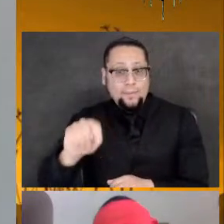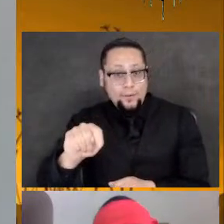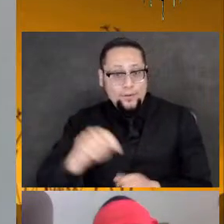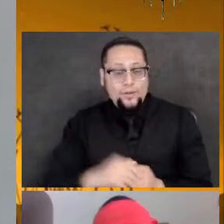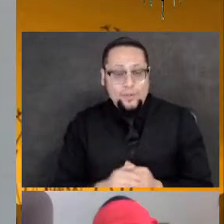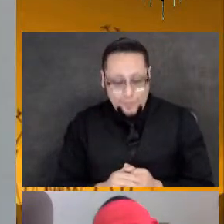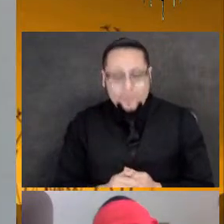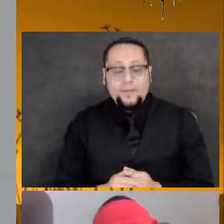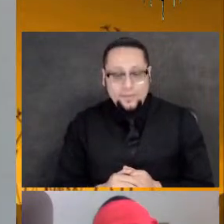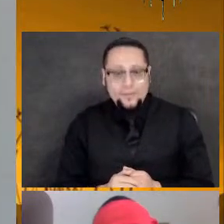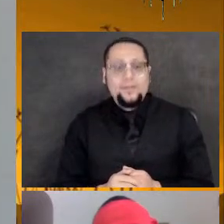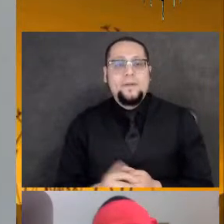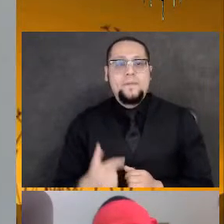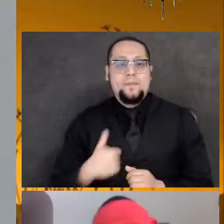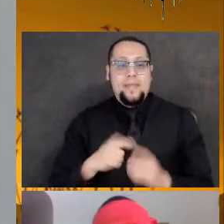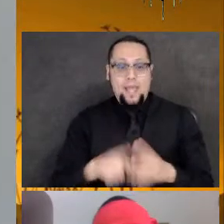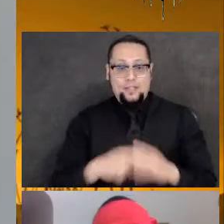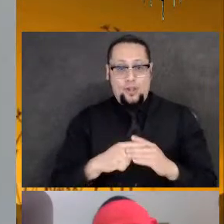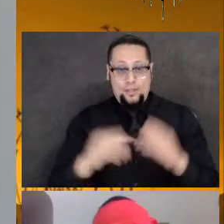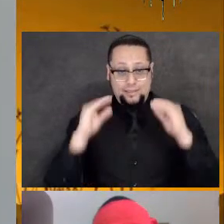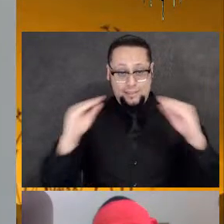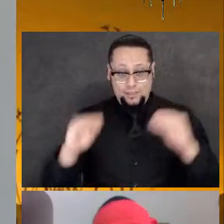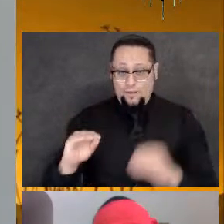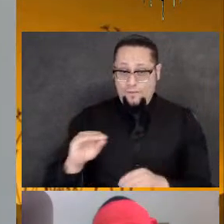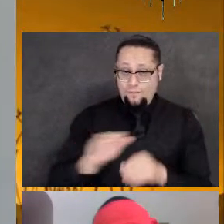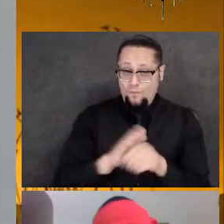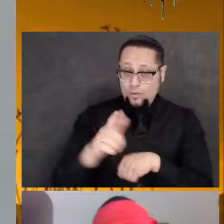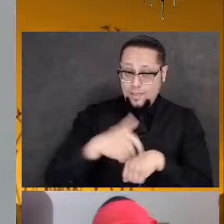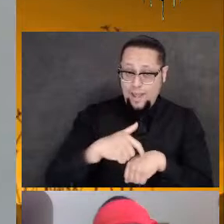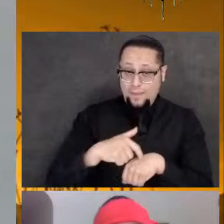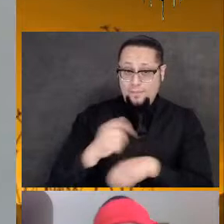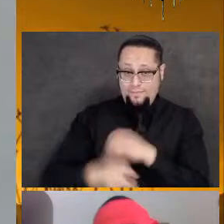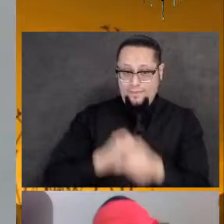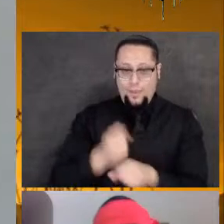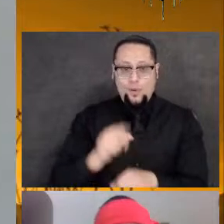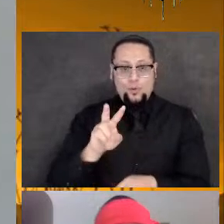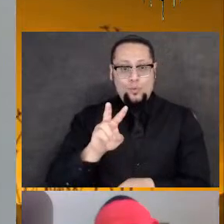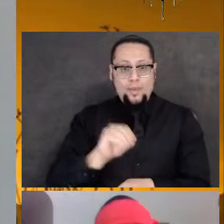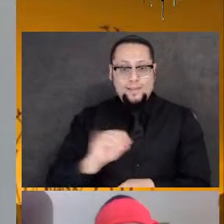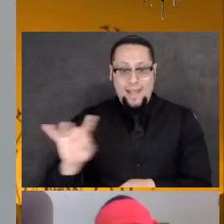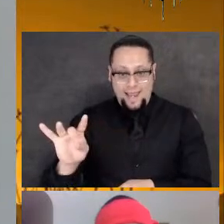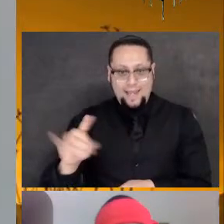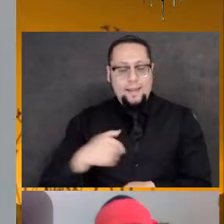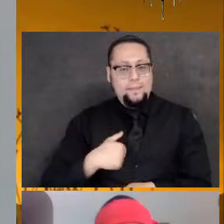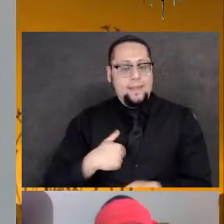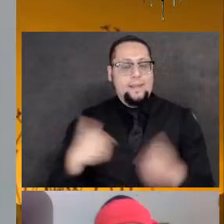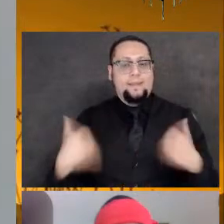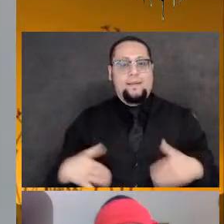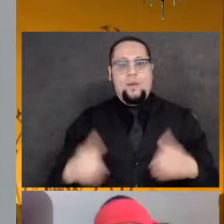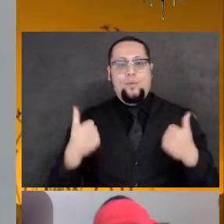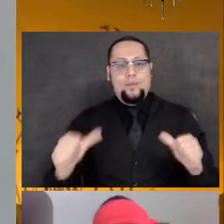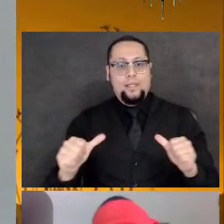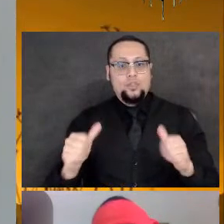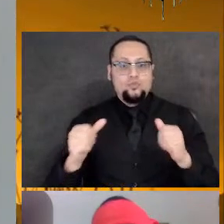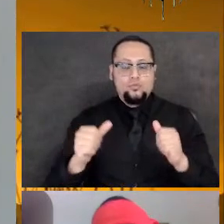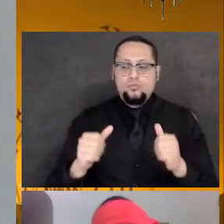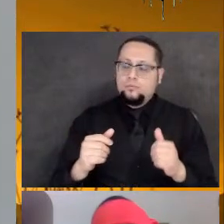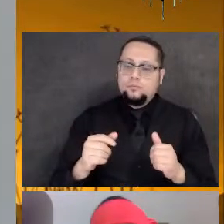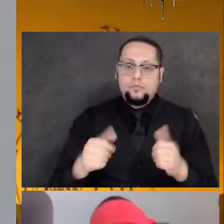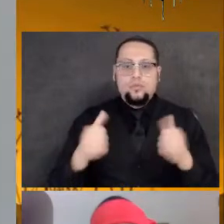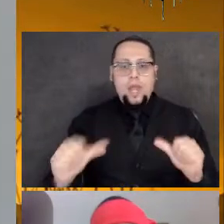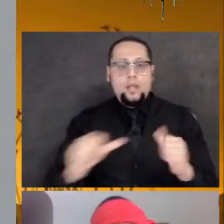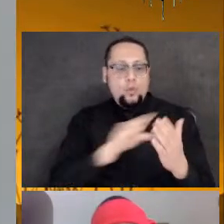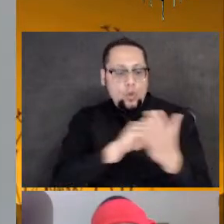I started teaching full-time in 2008, I really tried to learn more about